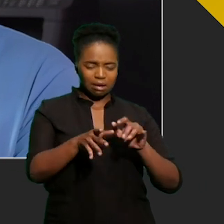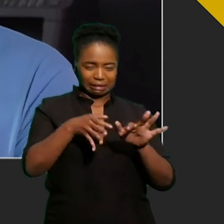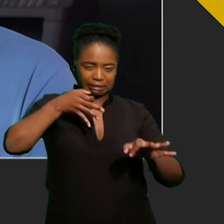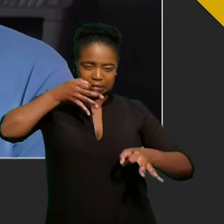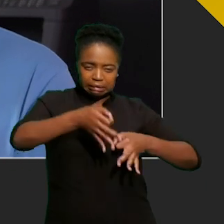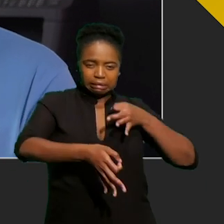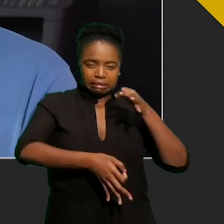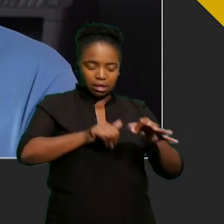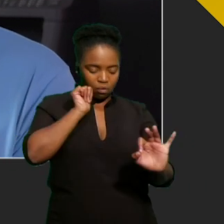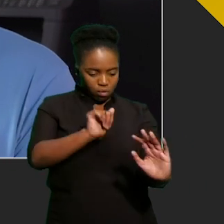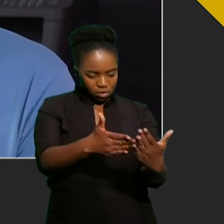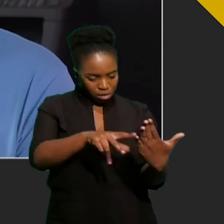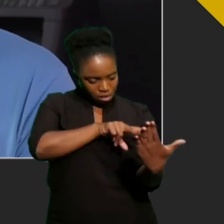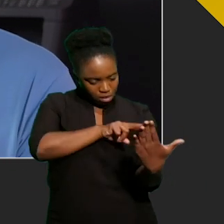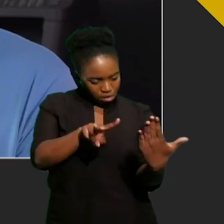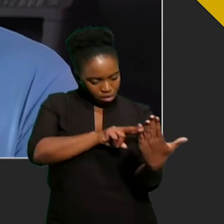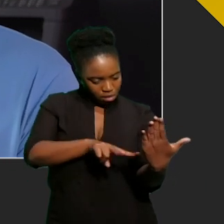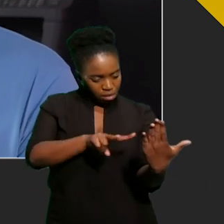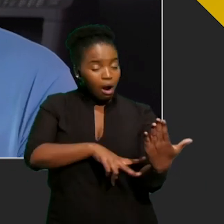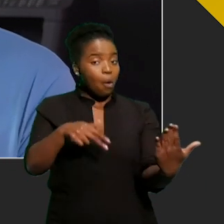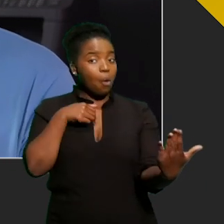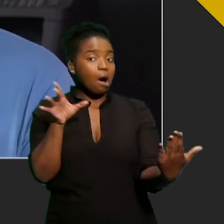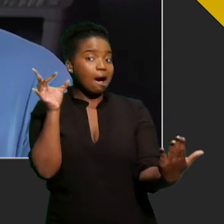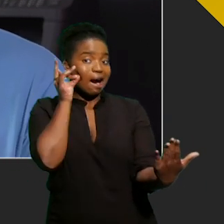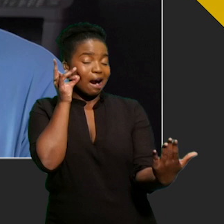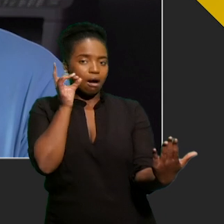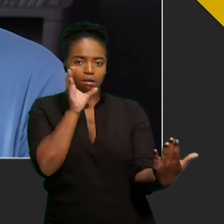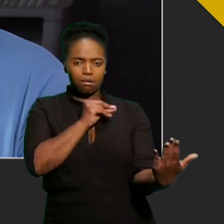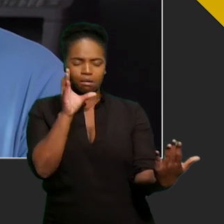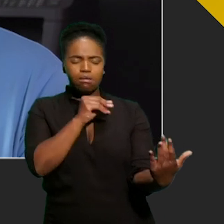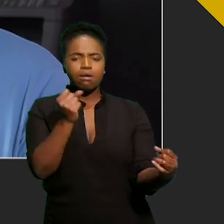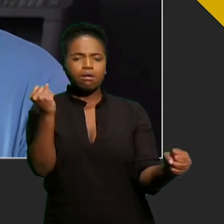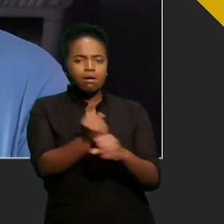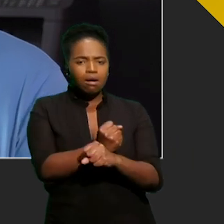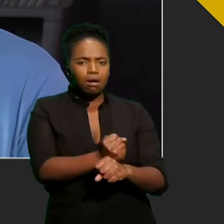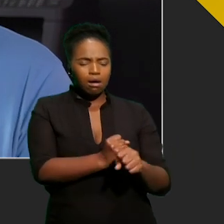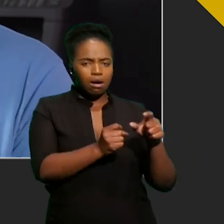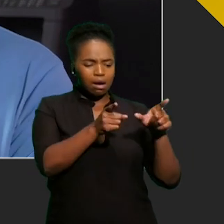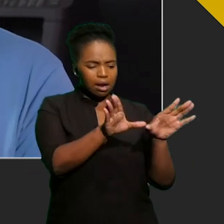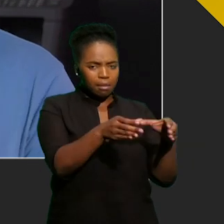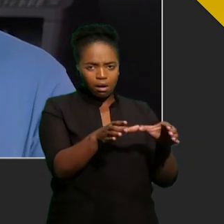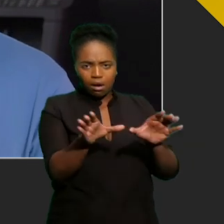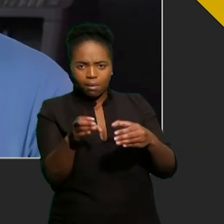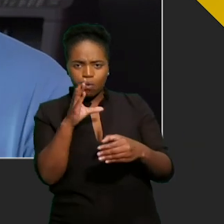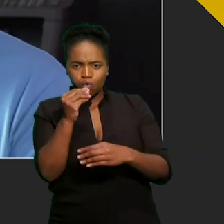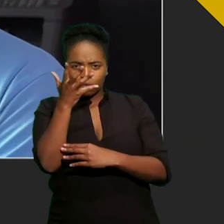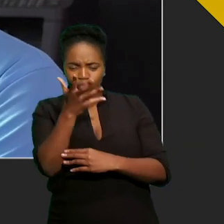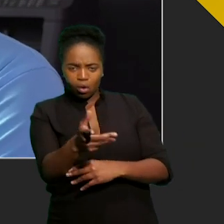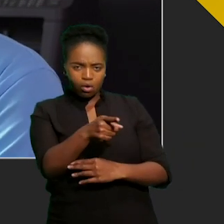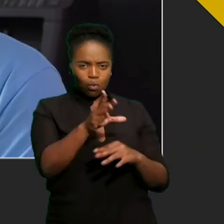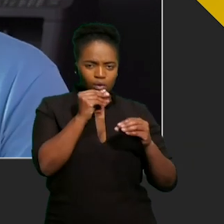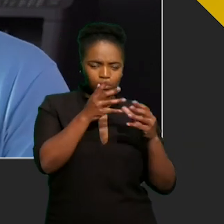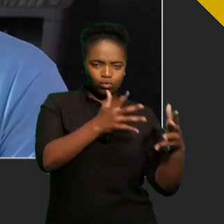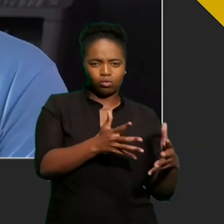to the reader or listener nakungabe broadcasting ukuthi yazi ukuthi amaqembu angaka sikhuluma naleli manje